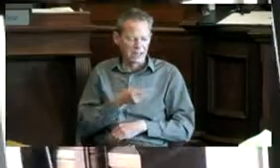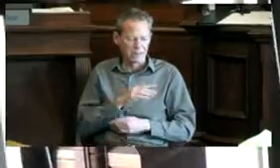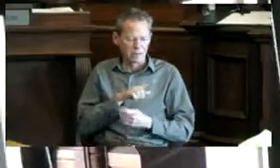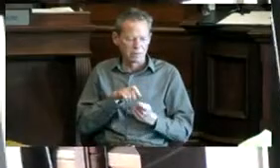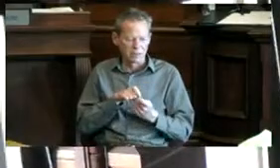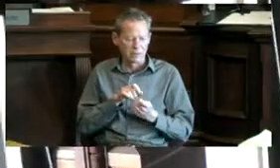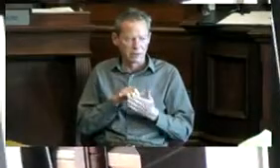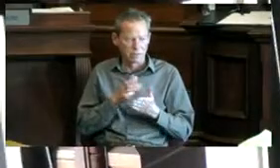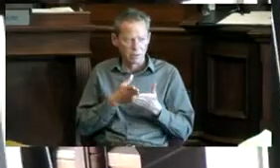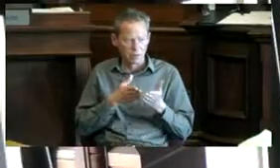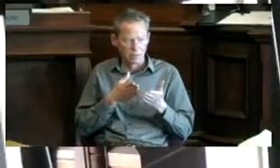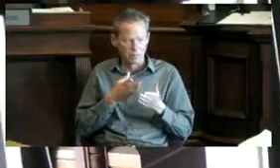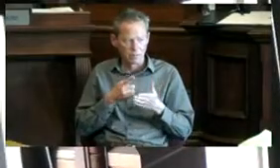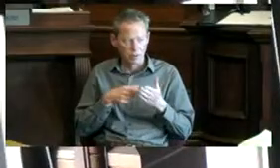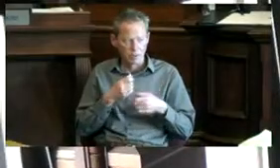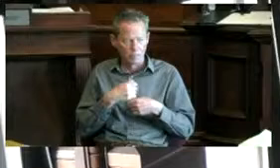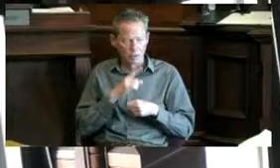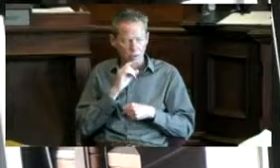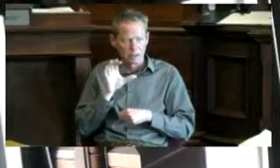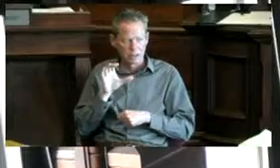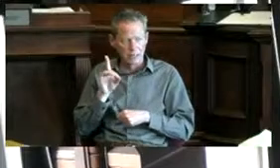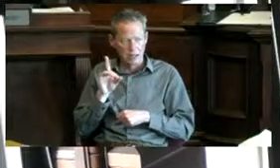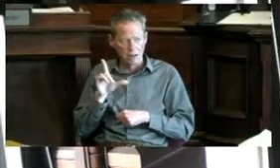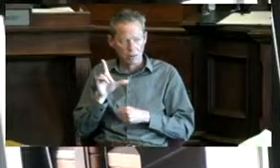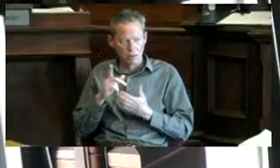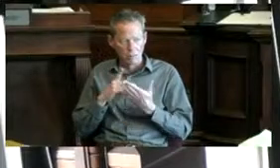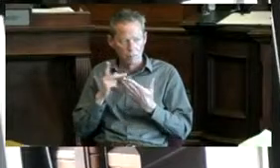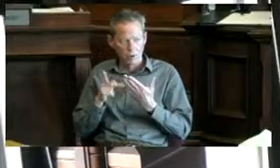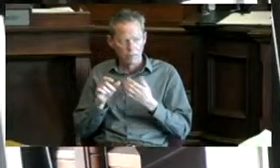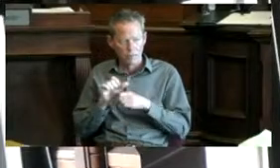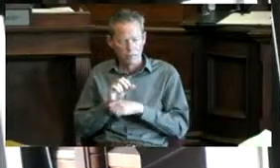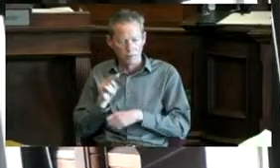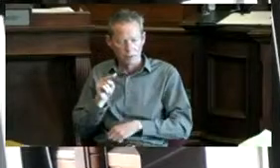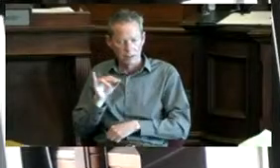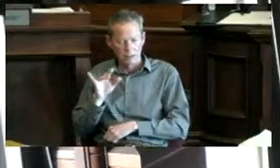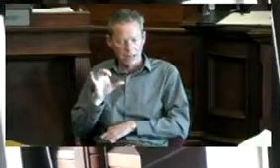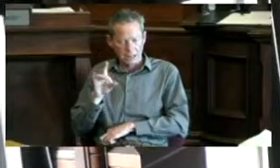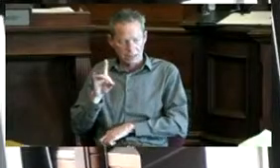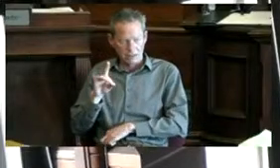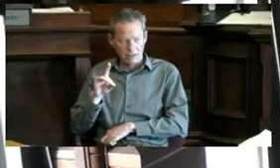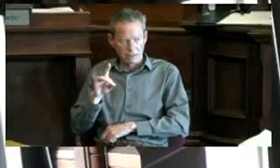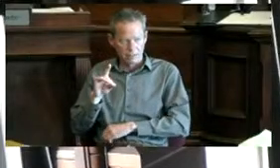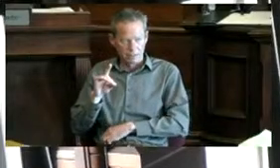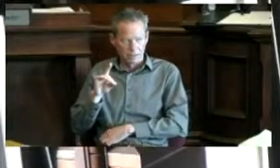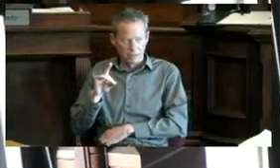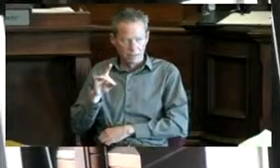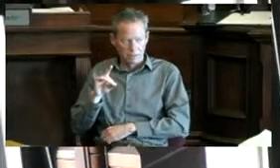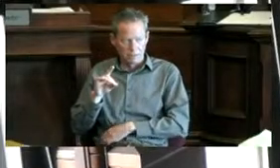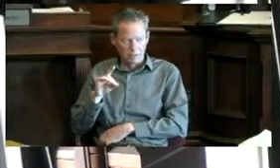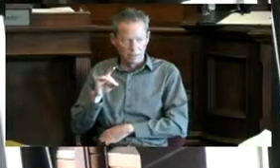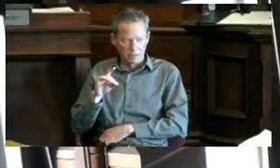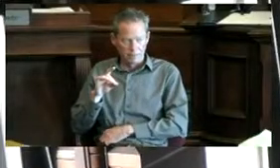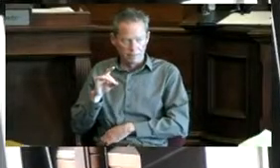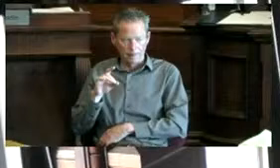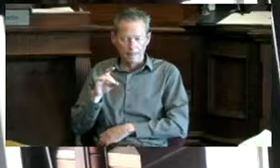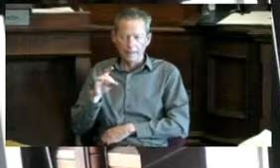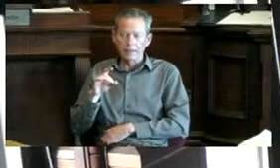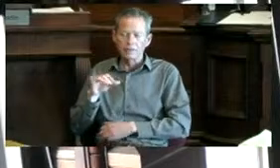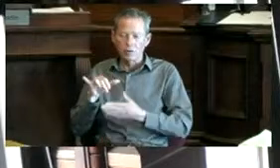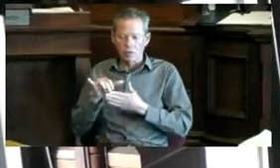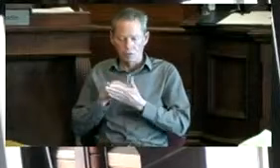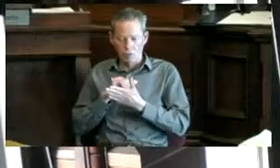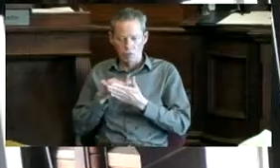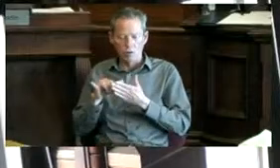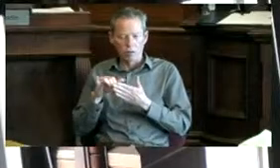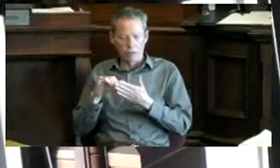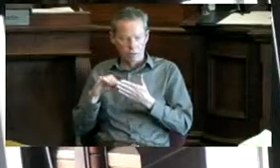specifics of it. I just want to make sure there's the CDL program that we're working with NYSDOT on. And that's separate. We're working with the New York State Department of Transportation on